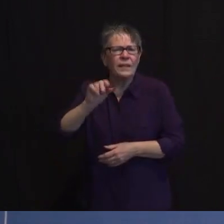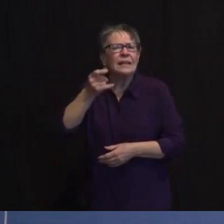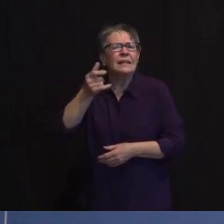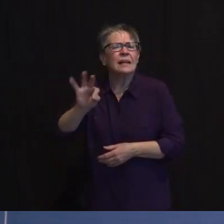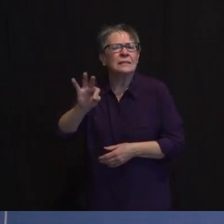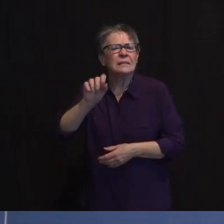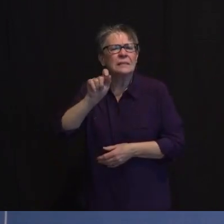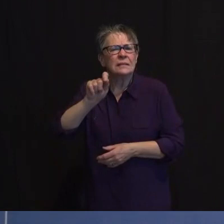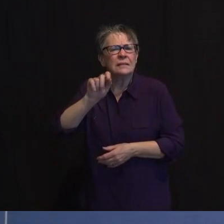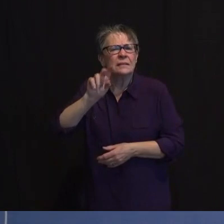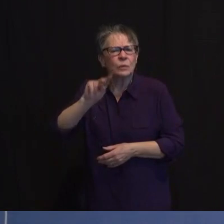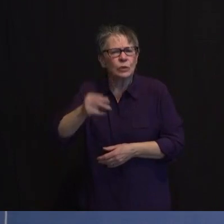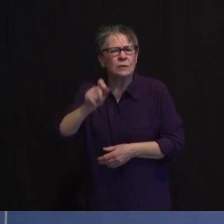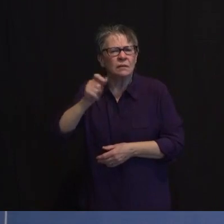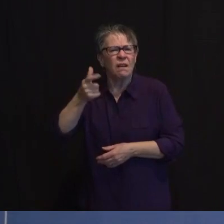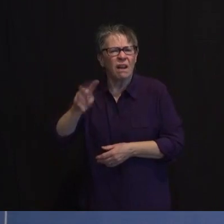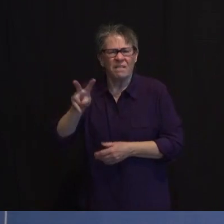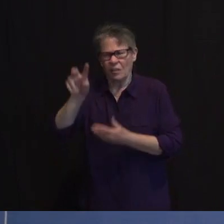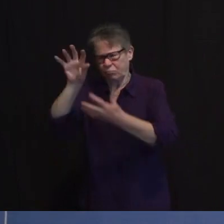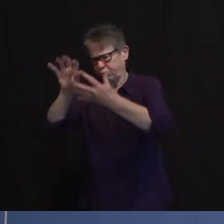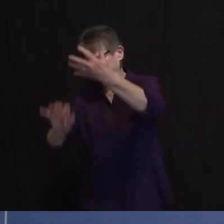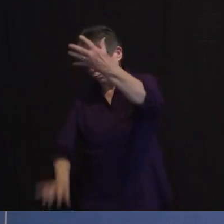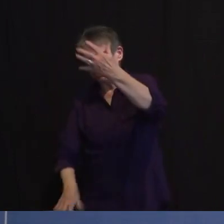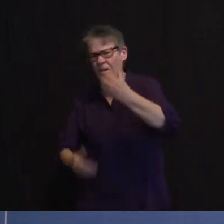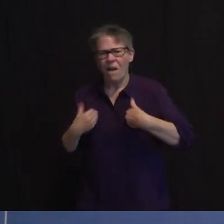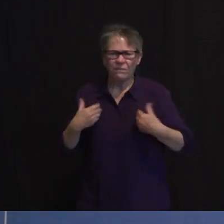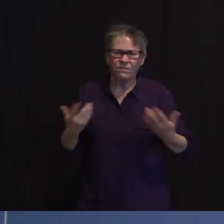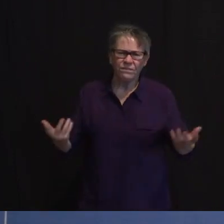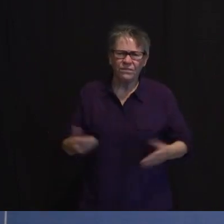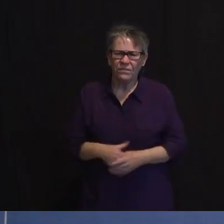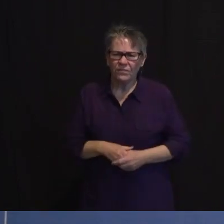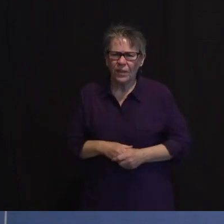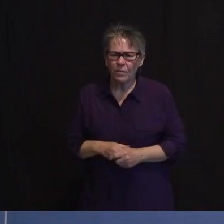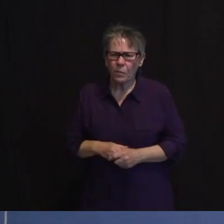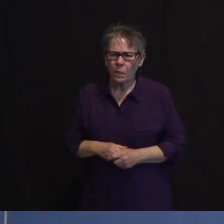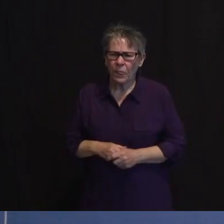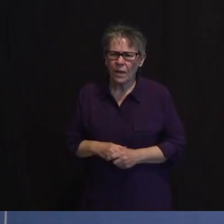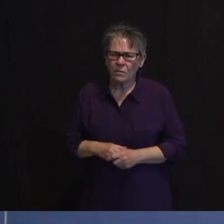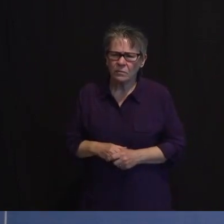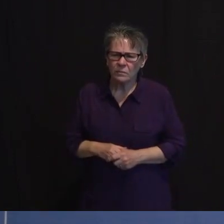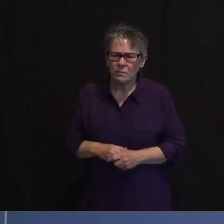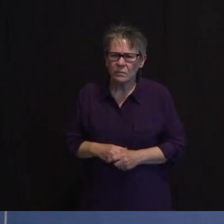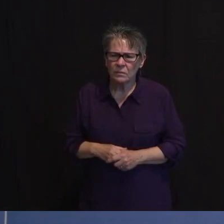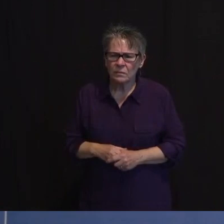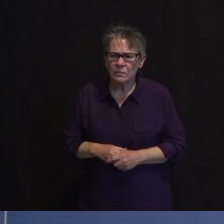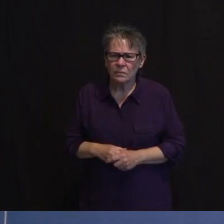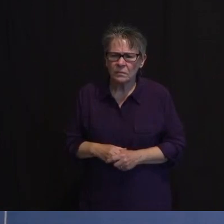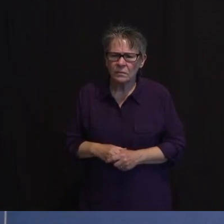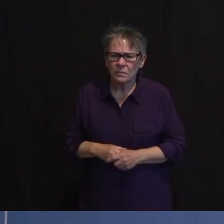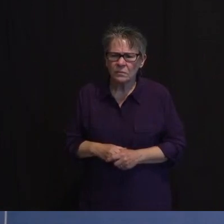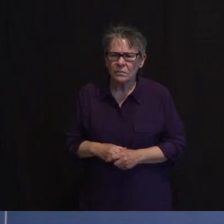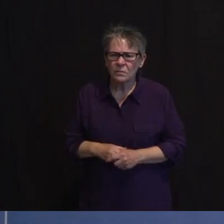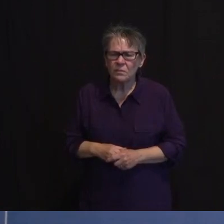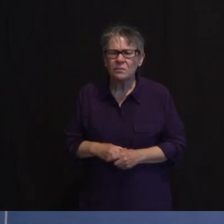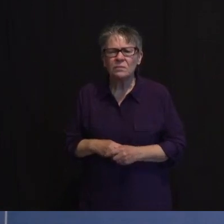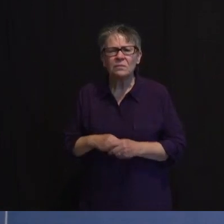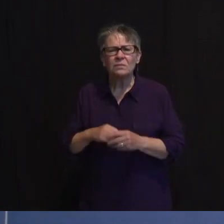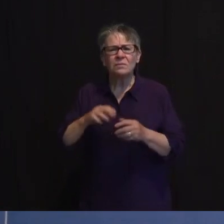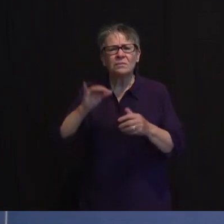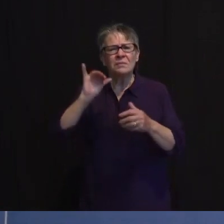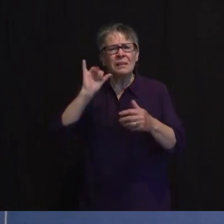have processes in place so that when those decisions do have to be made, they can